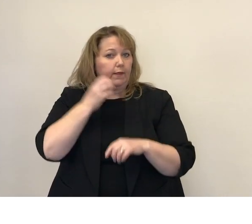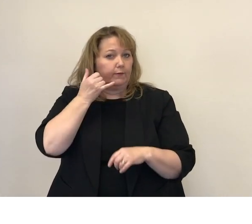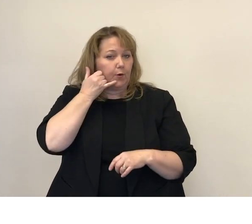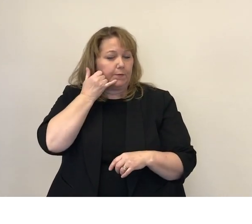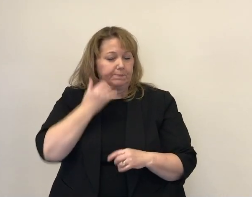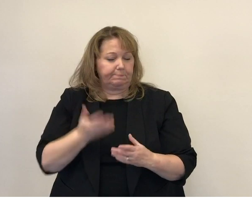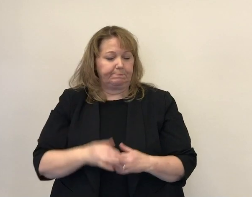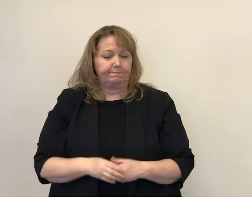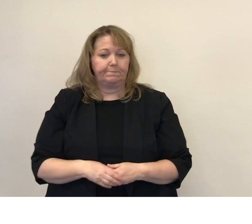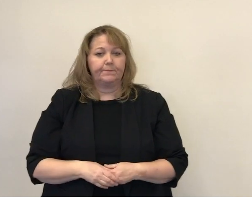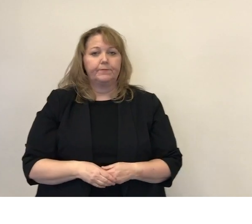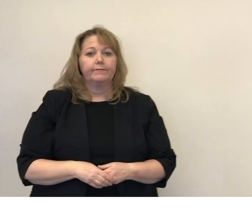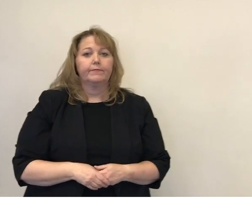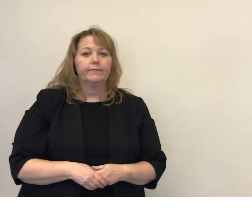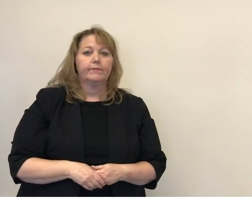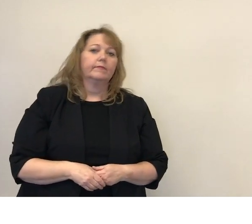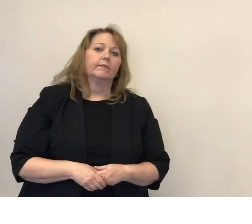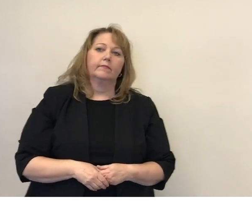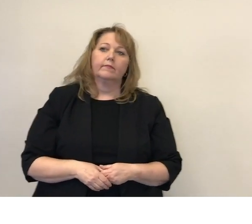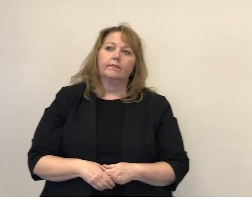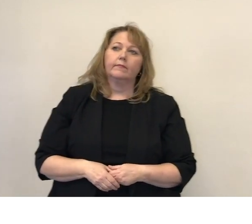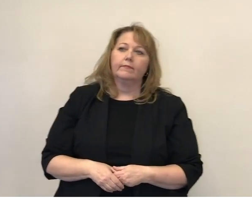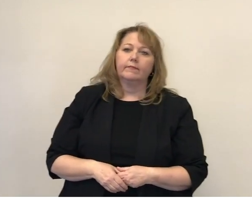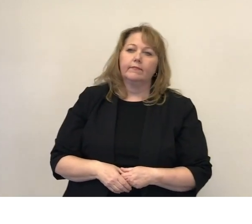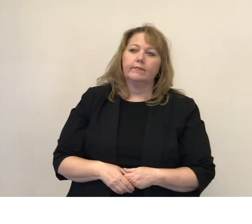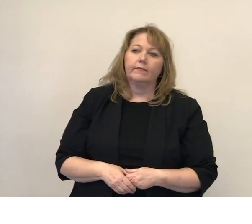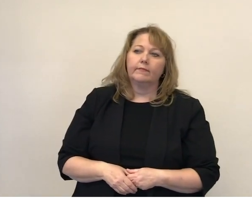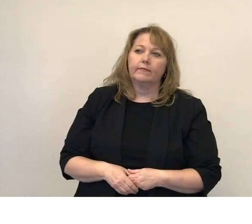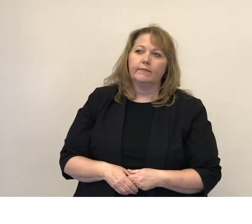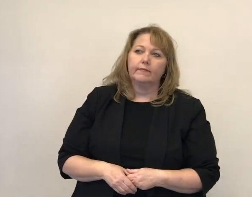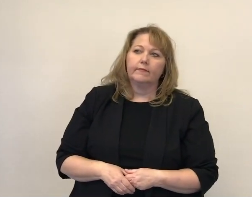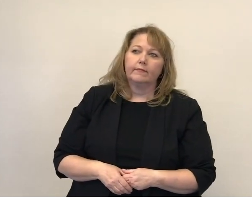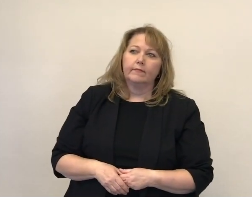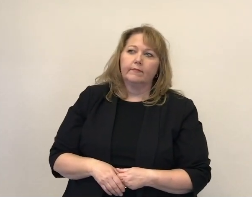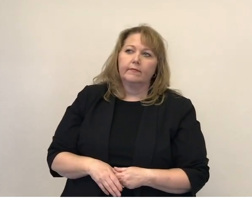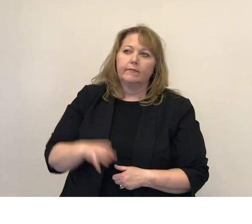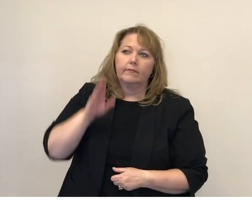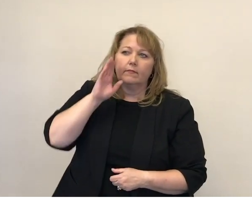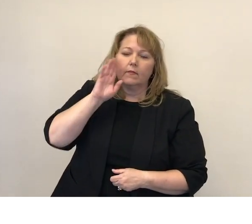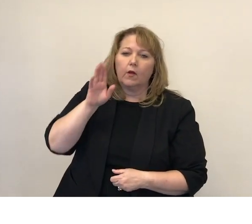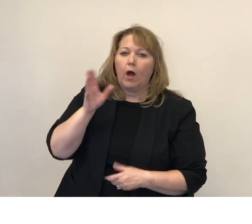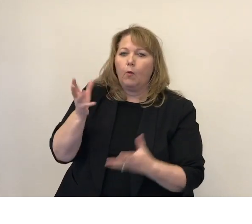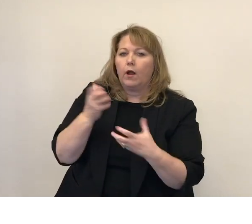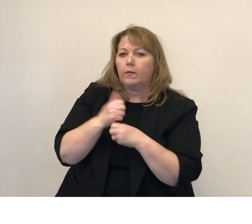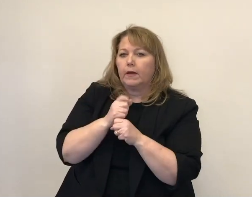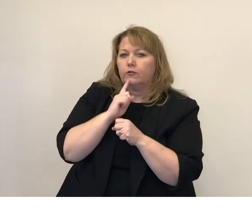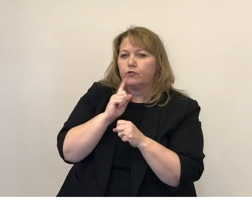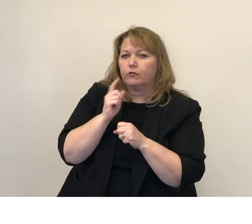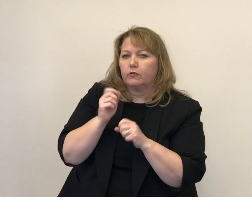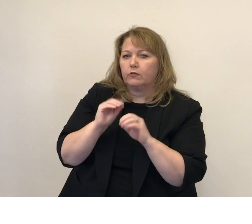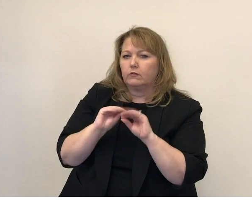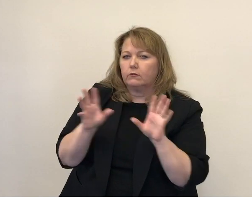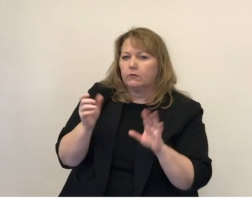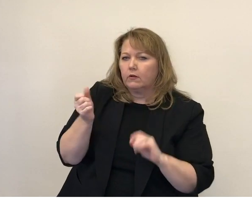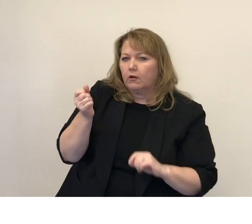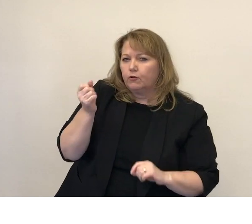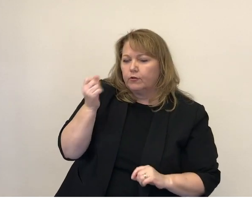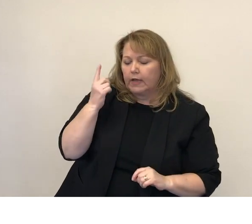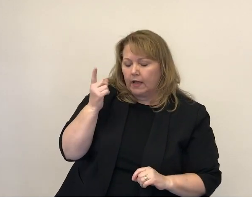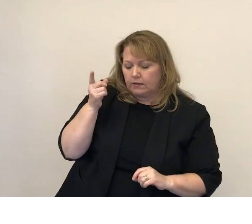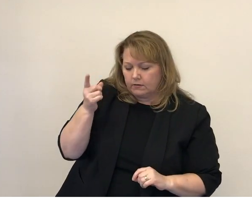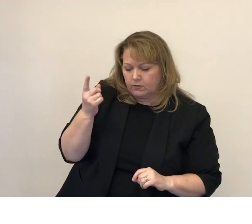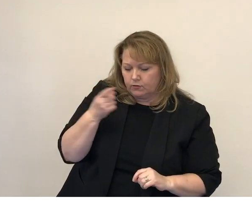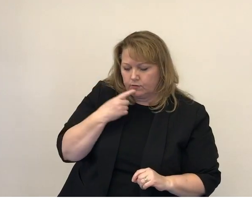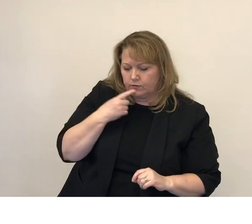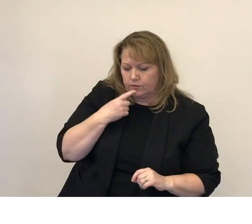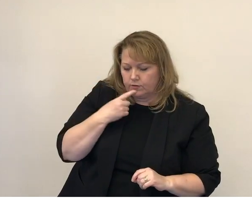Thanks. Hi, Governor. I hope I didn't misunderstand you earlier when you were talking about a plan,